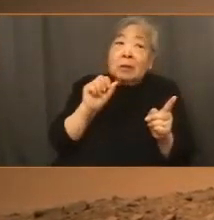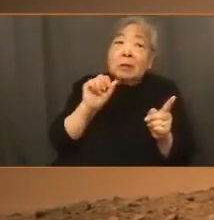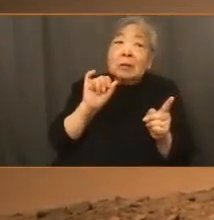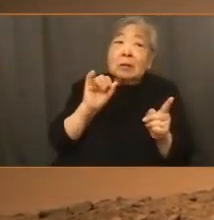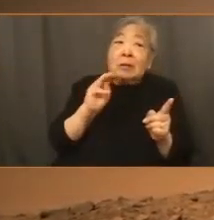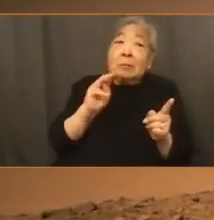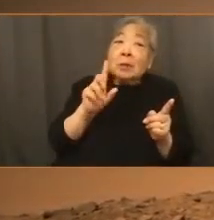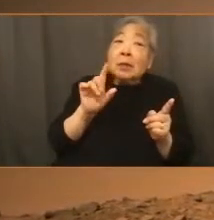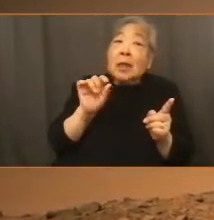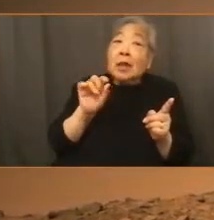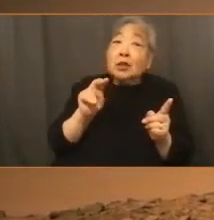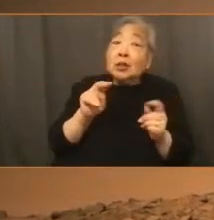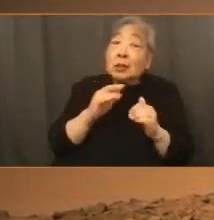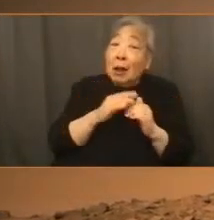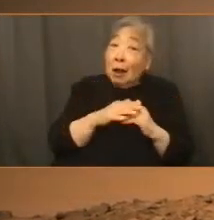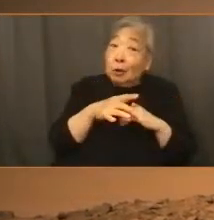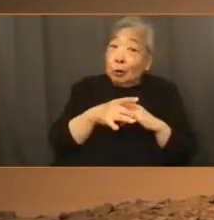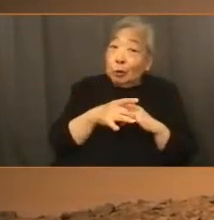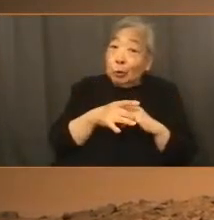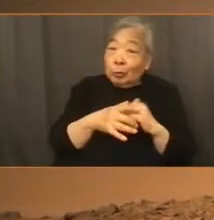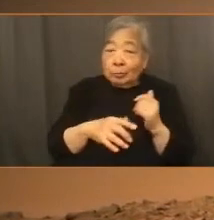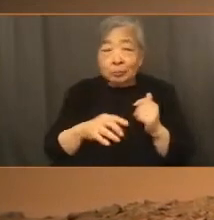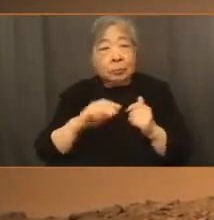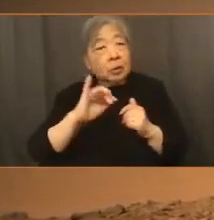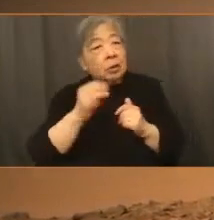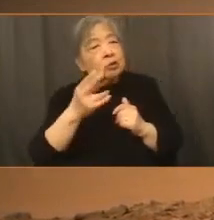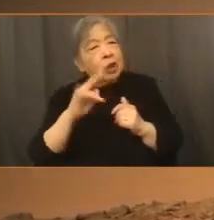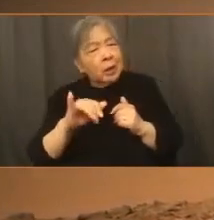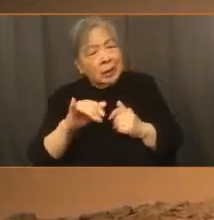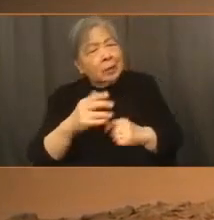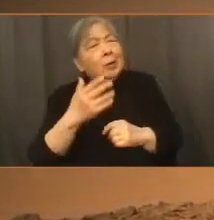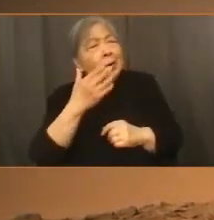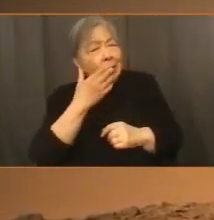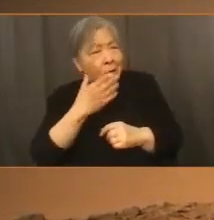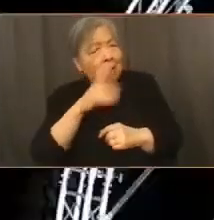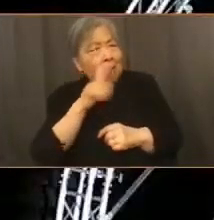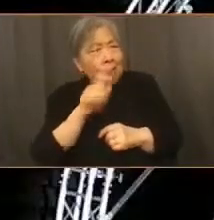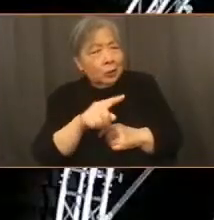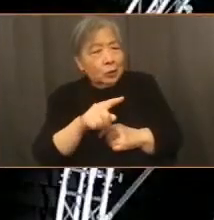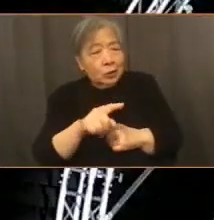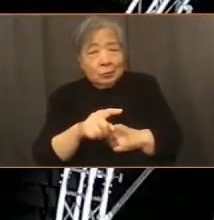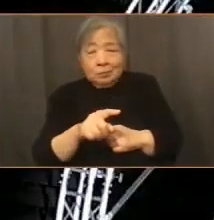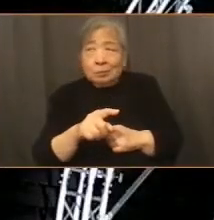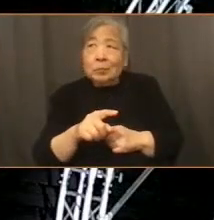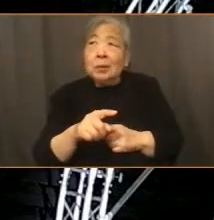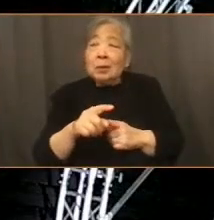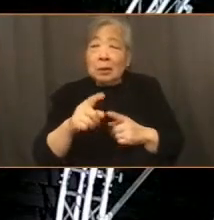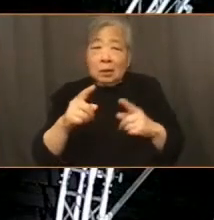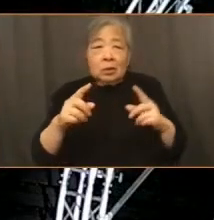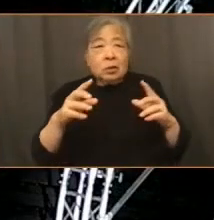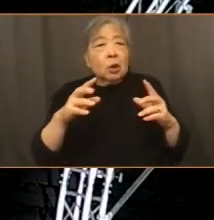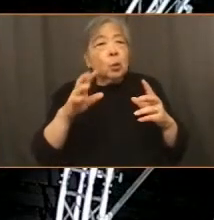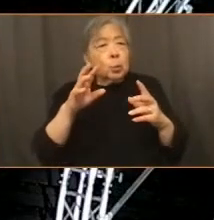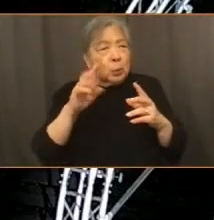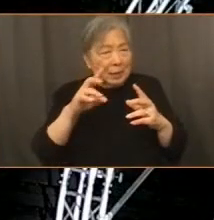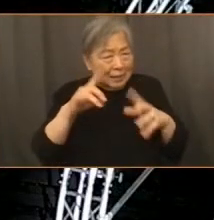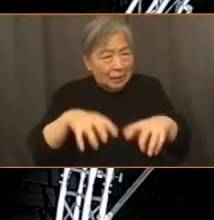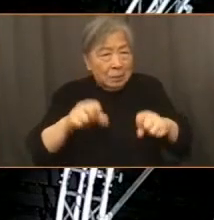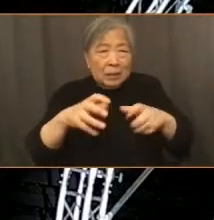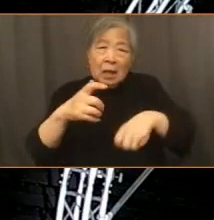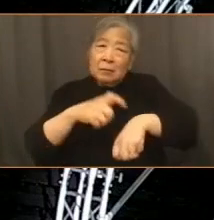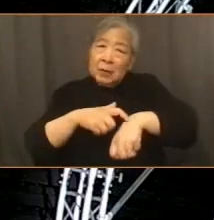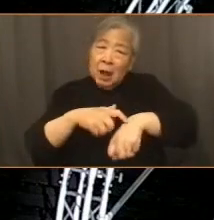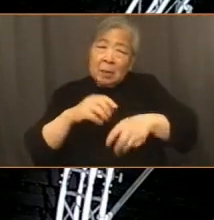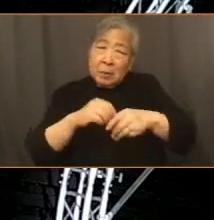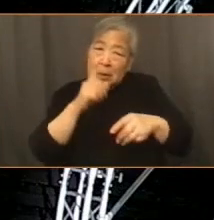So that's a good question. So we spent a lot of time in the 25-foot space simulator at JPL. Now it's a pretty